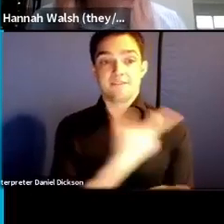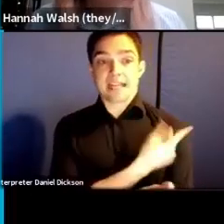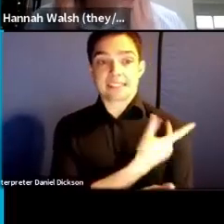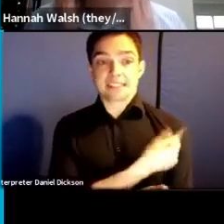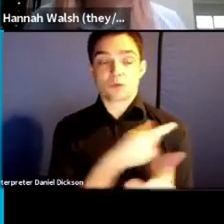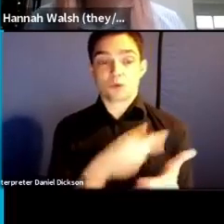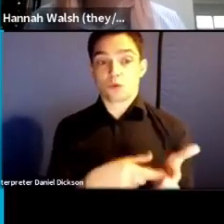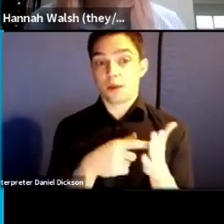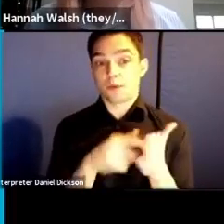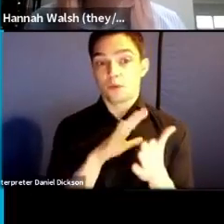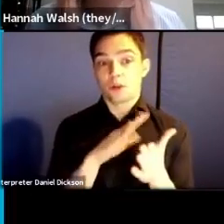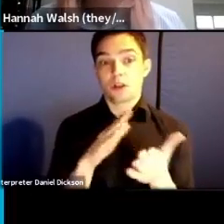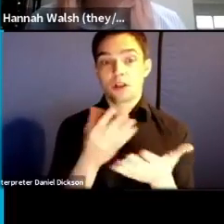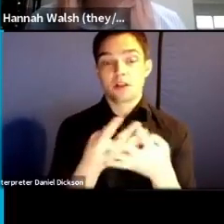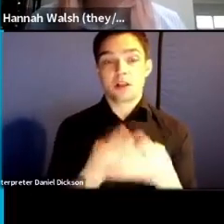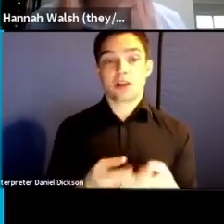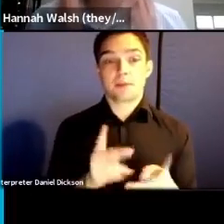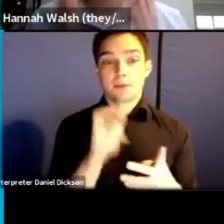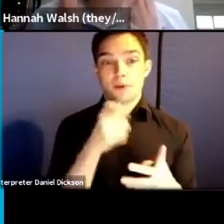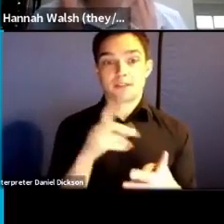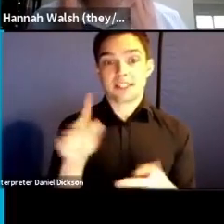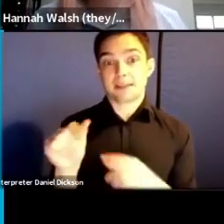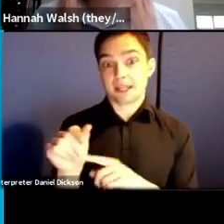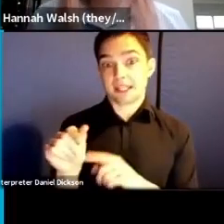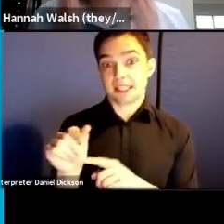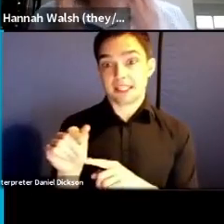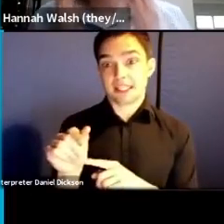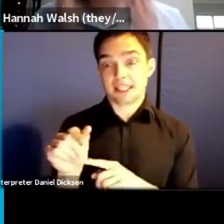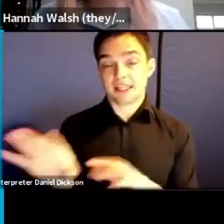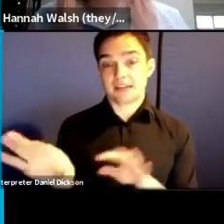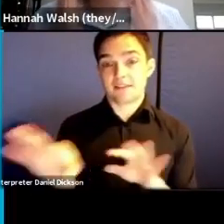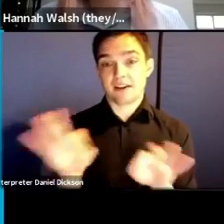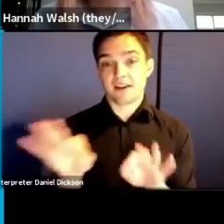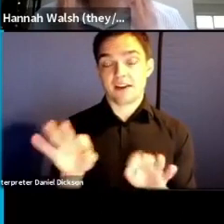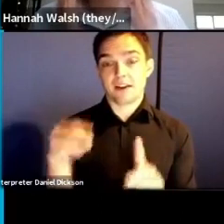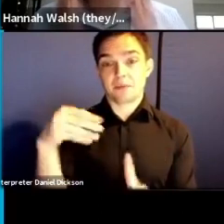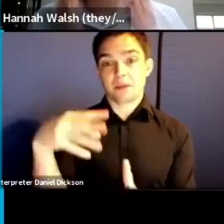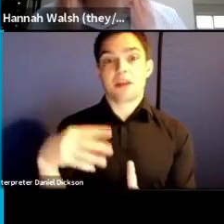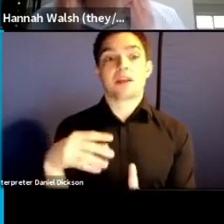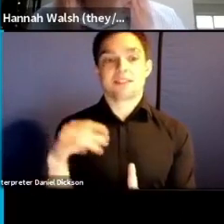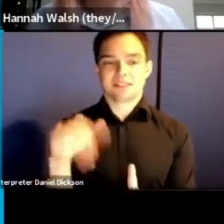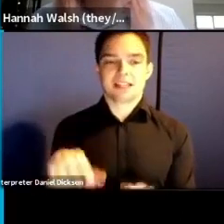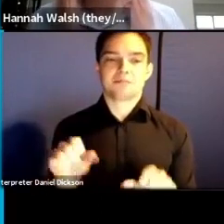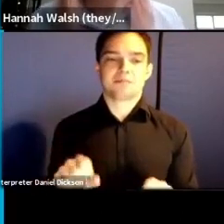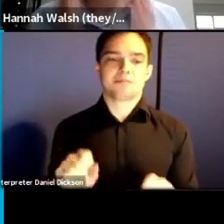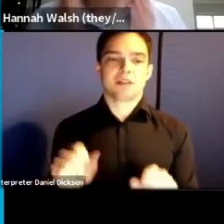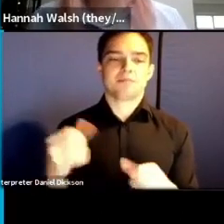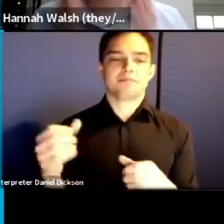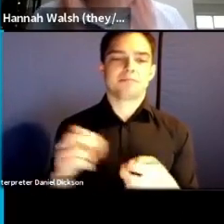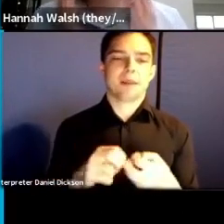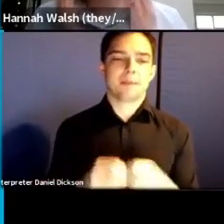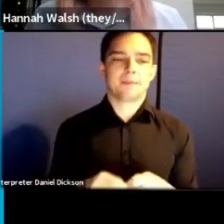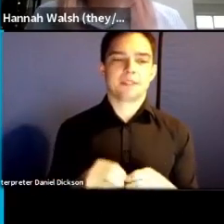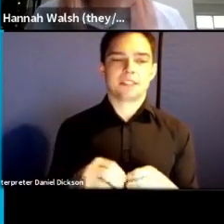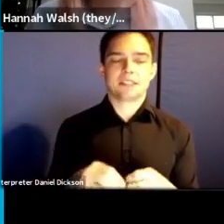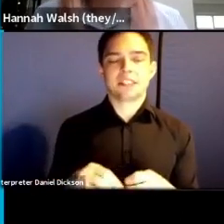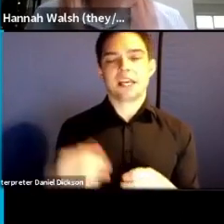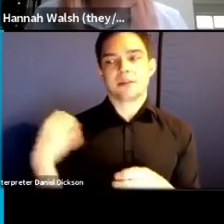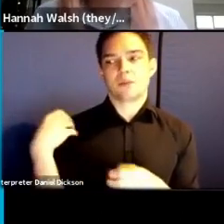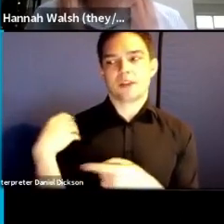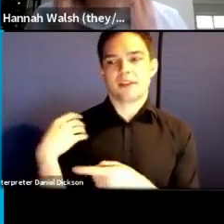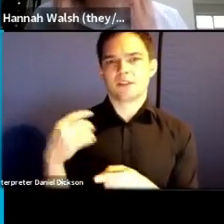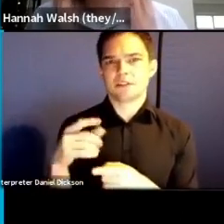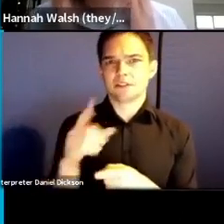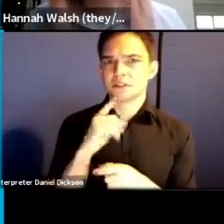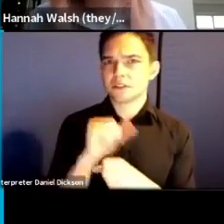going to screen out employees with disabilities, that could be a potential problem. And the employer is going to have to consider, is it absolutely necessary